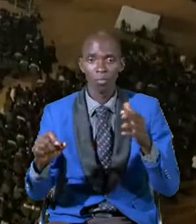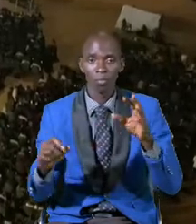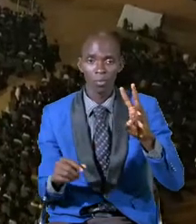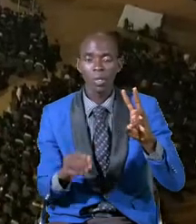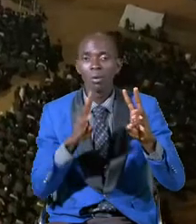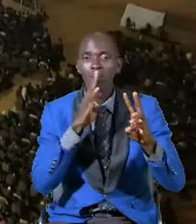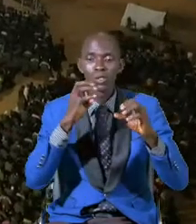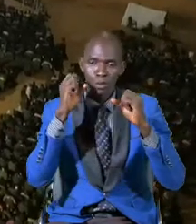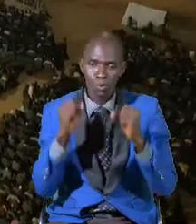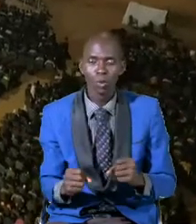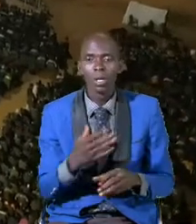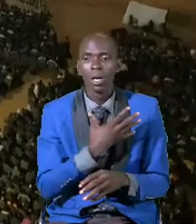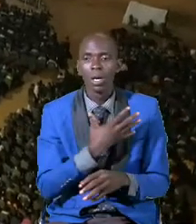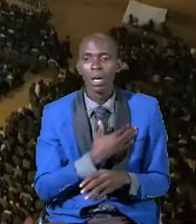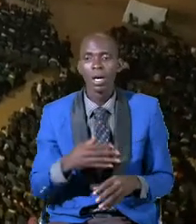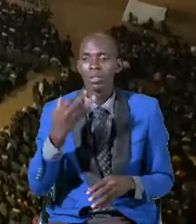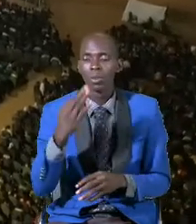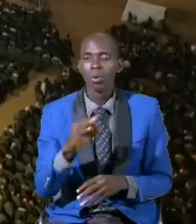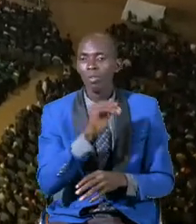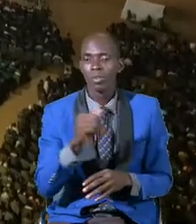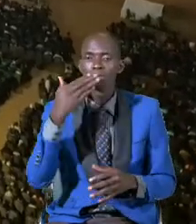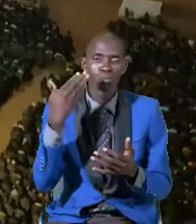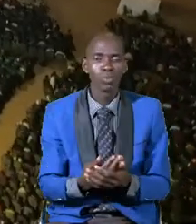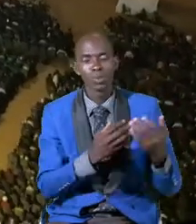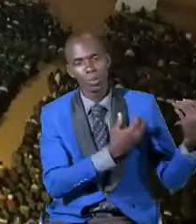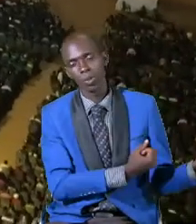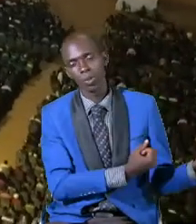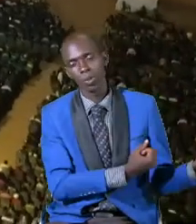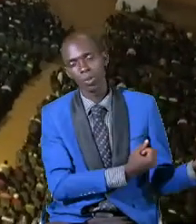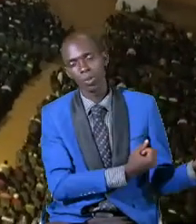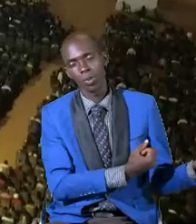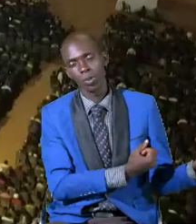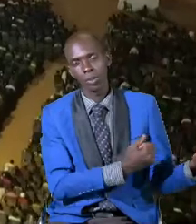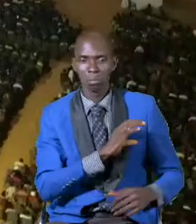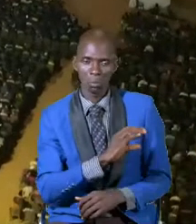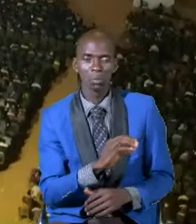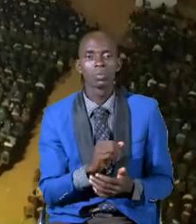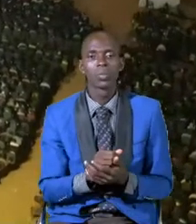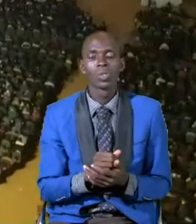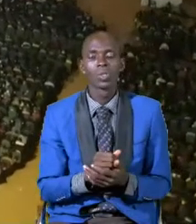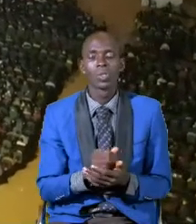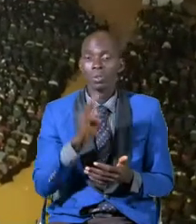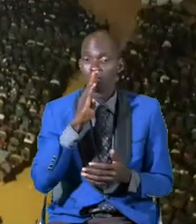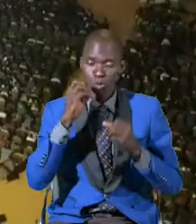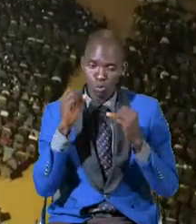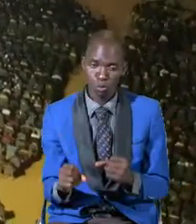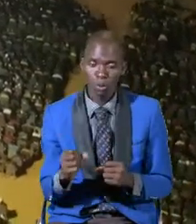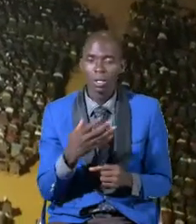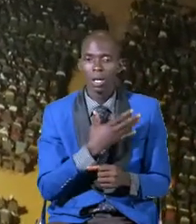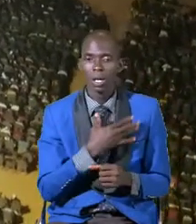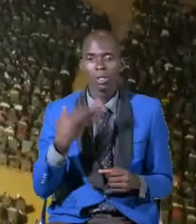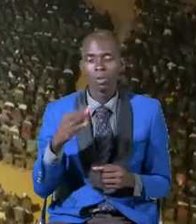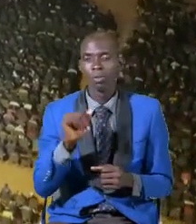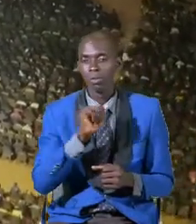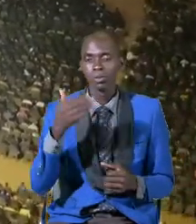strong and of a good courage. Be strong and of a good